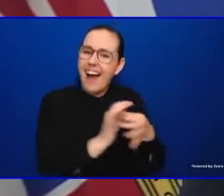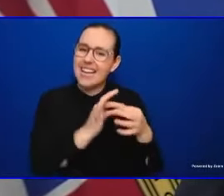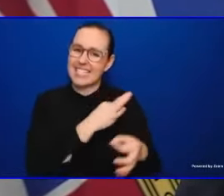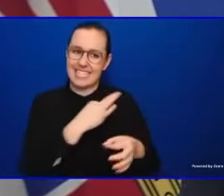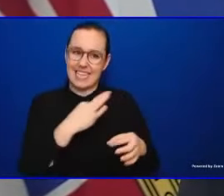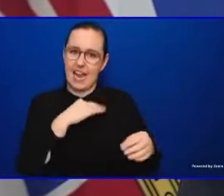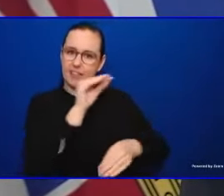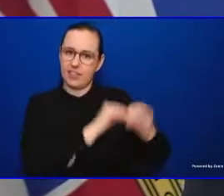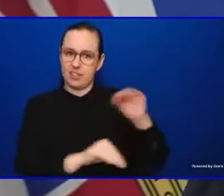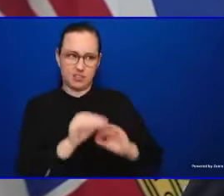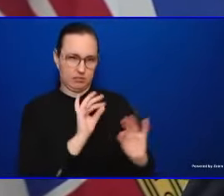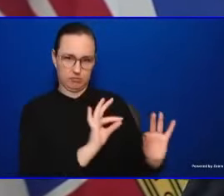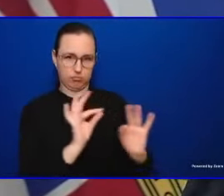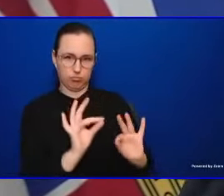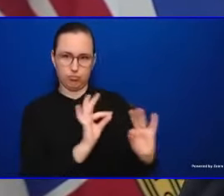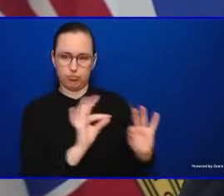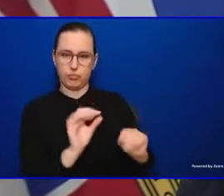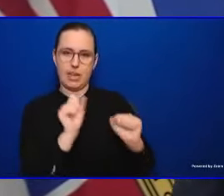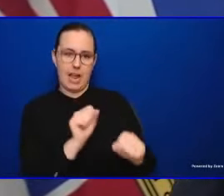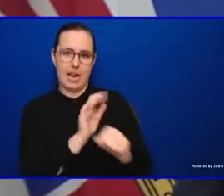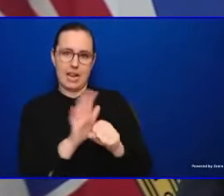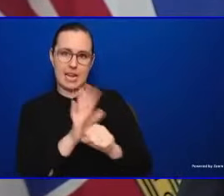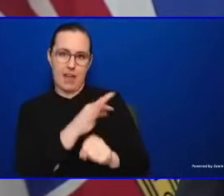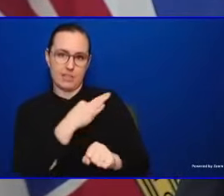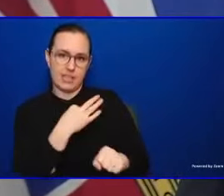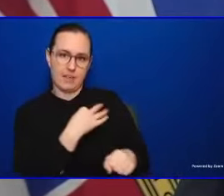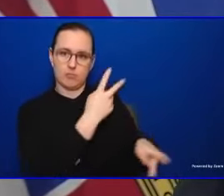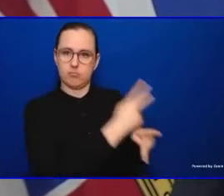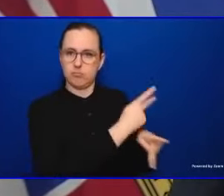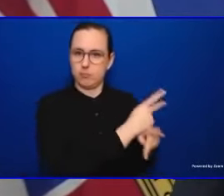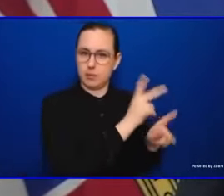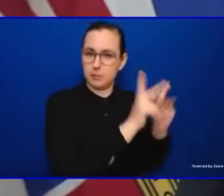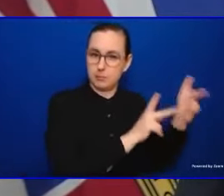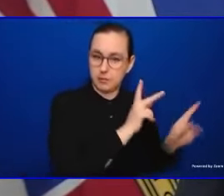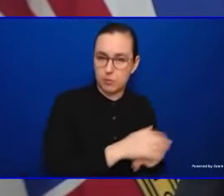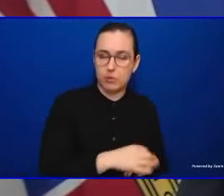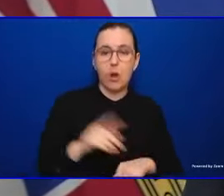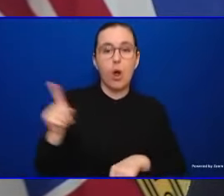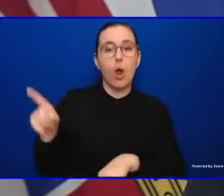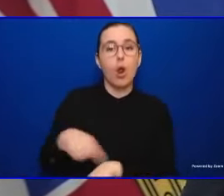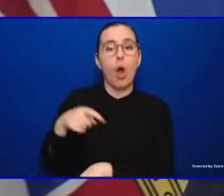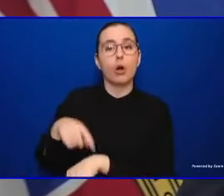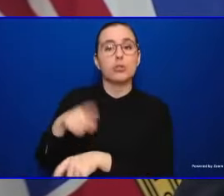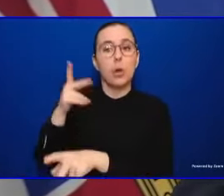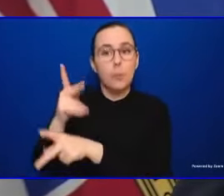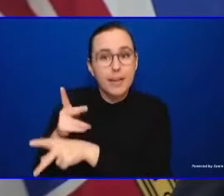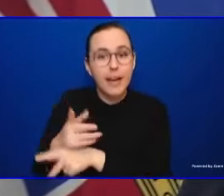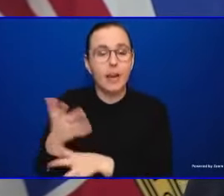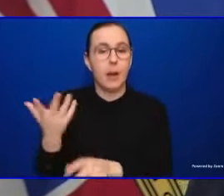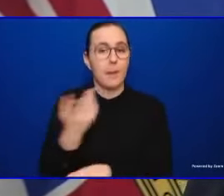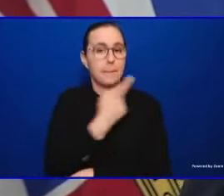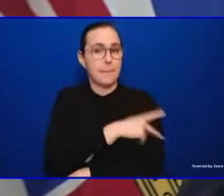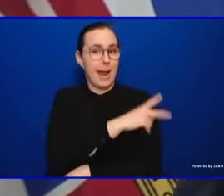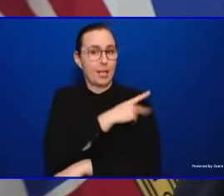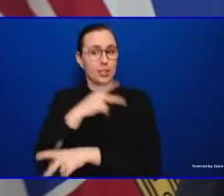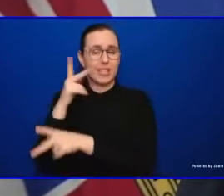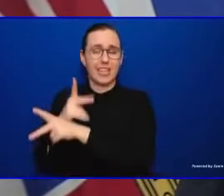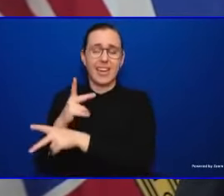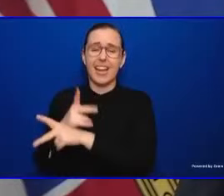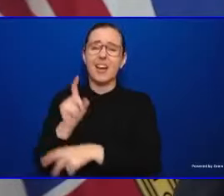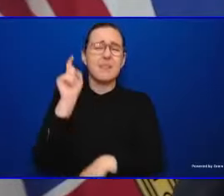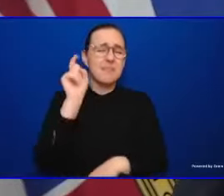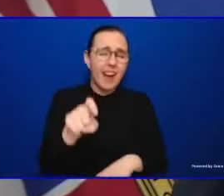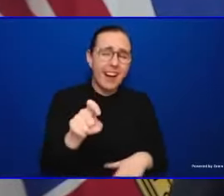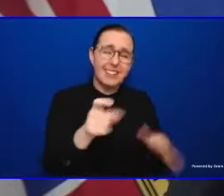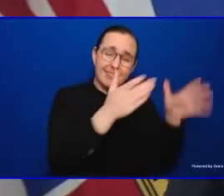In long-term care and in acute care, there is significant planning that's taken place at every stage of the pandemic.